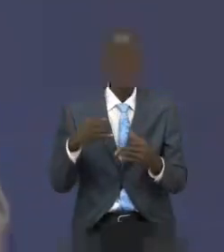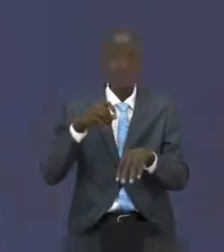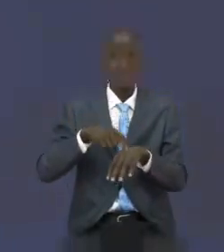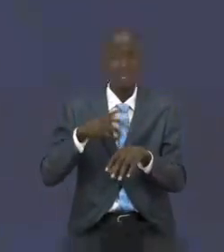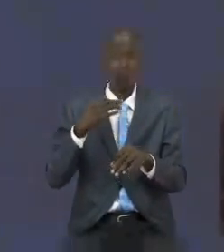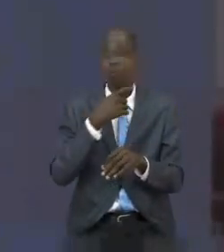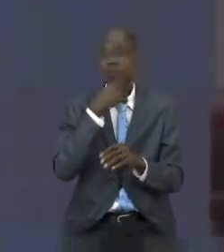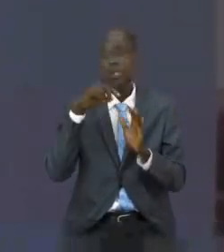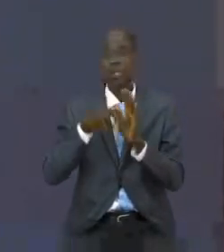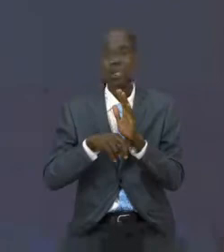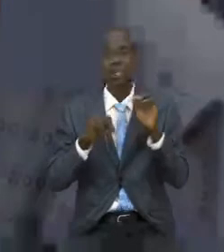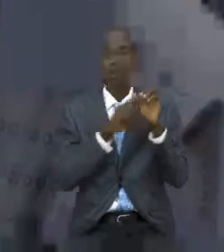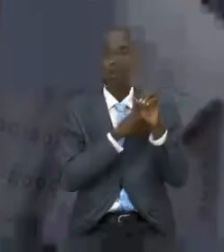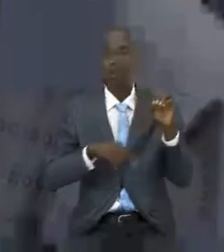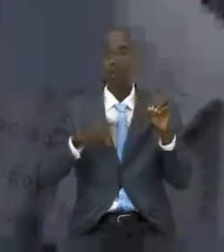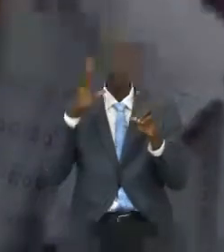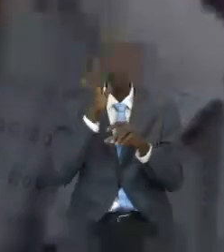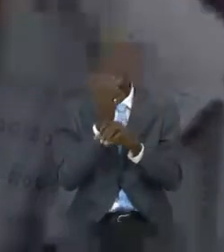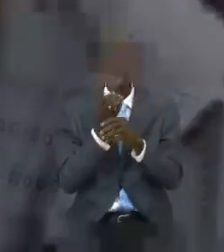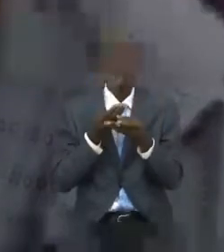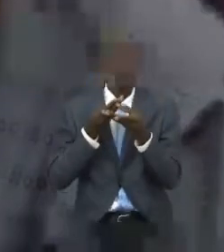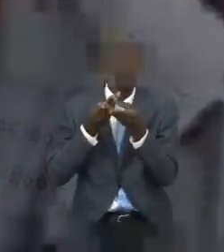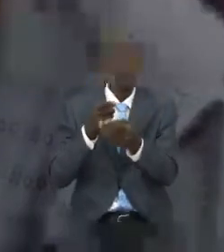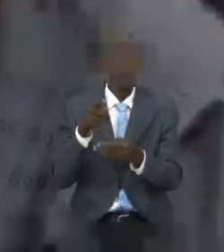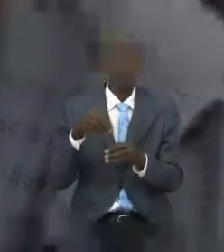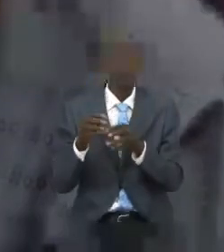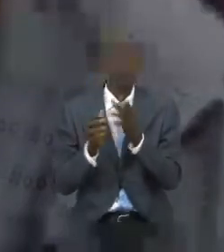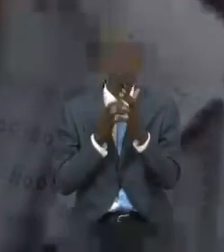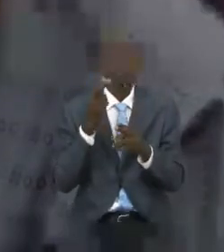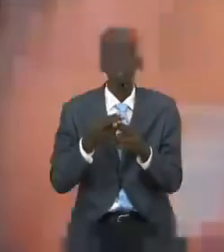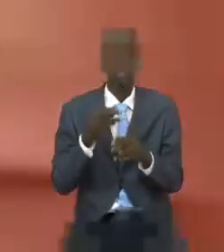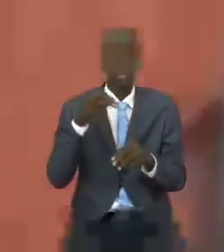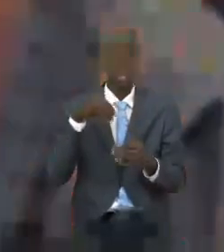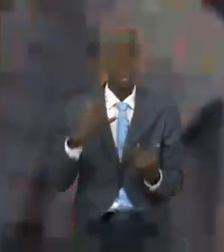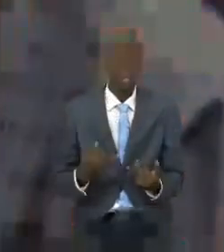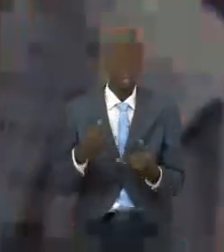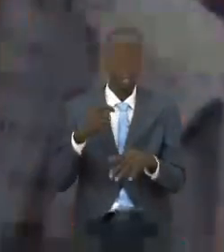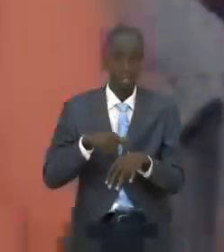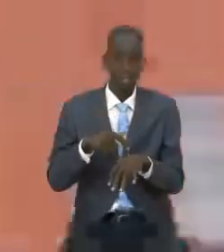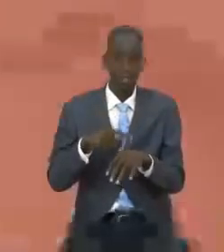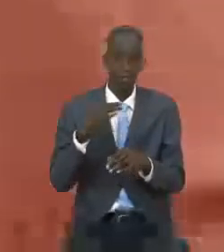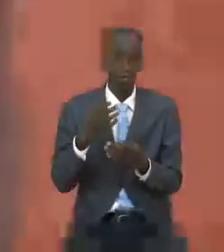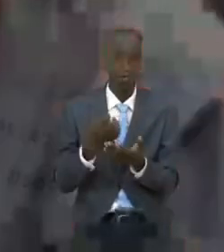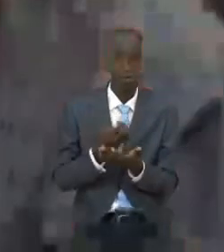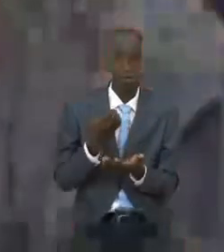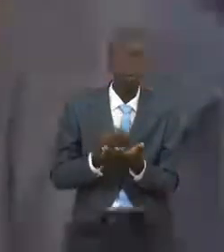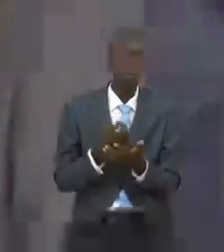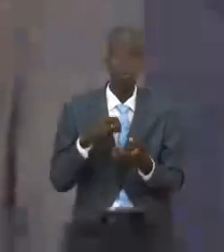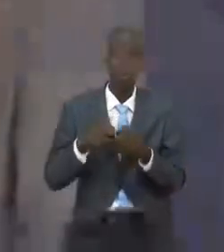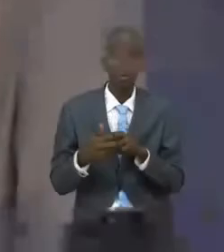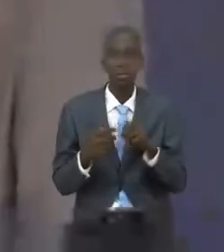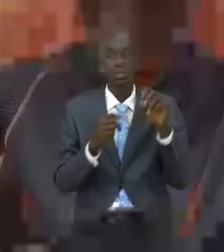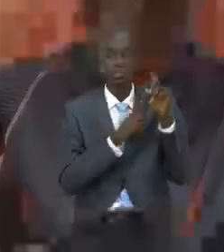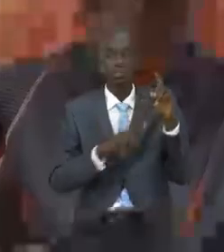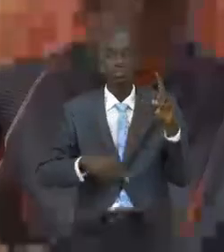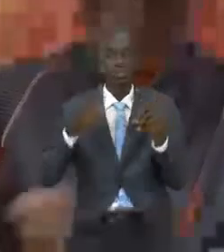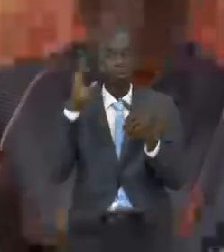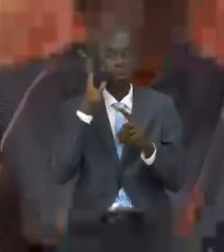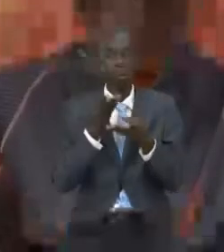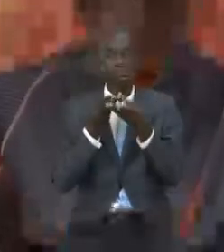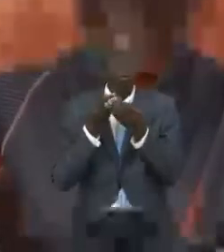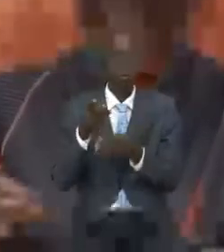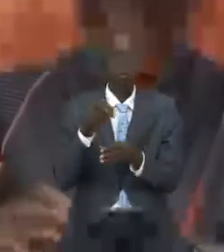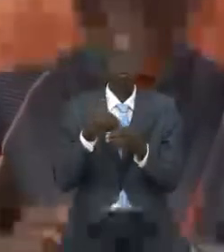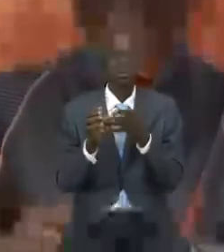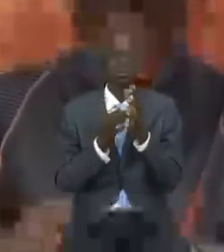you. Amen. This time of the economic downturn, the Lord will sustain you. Amen. How